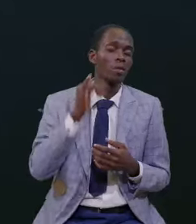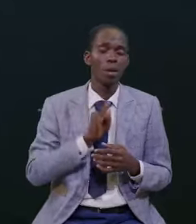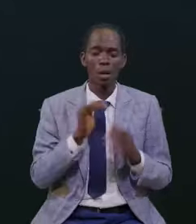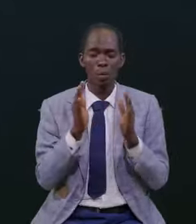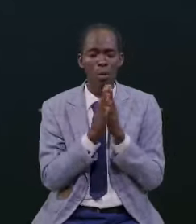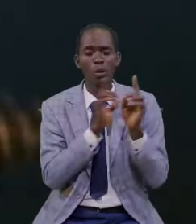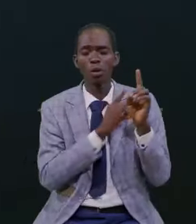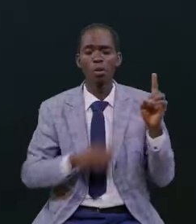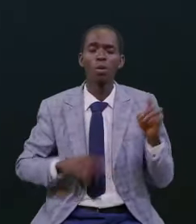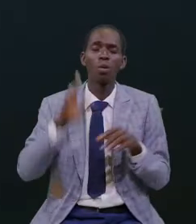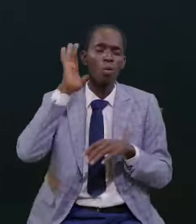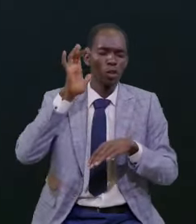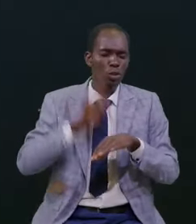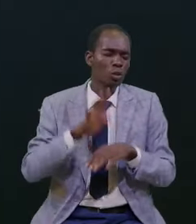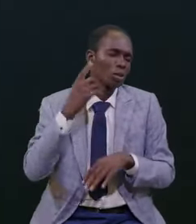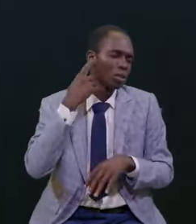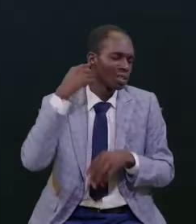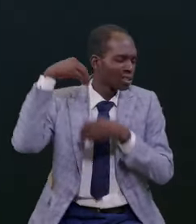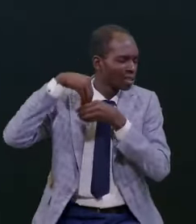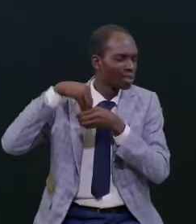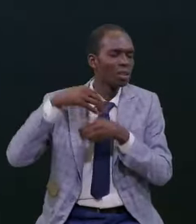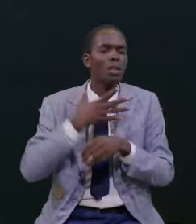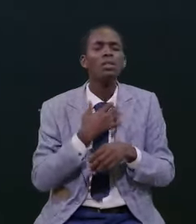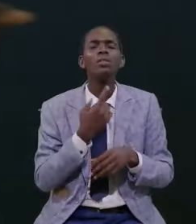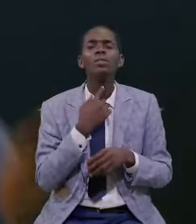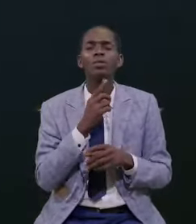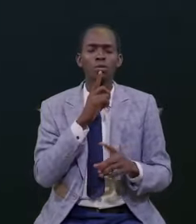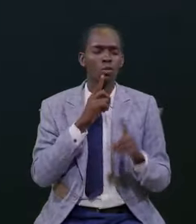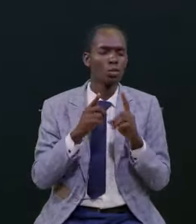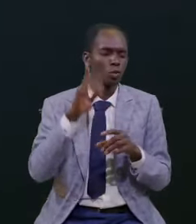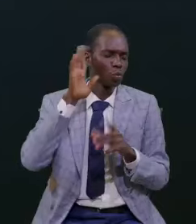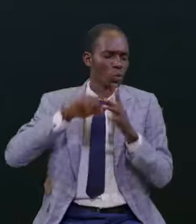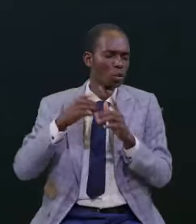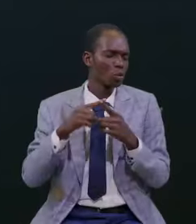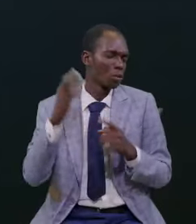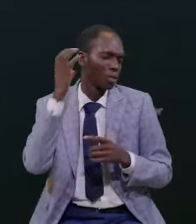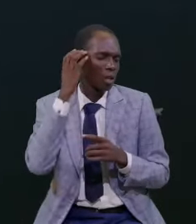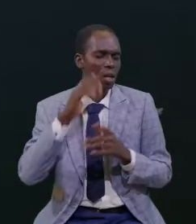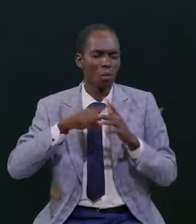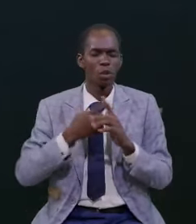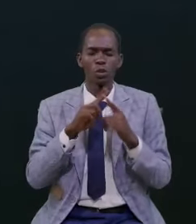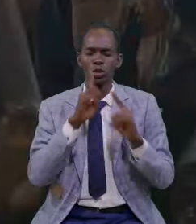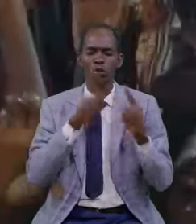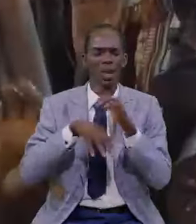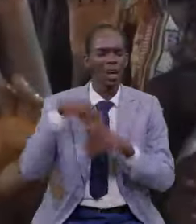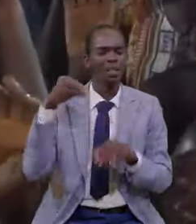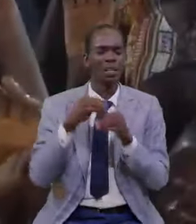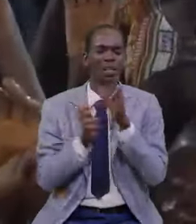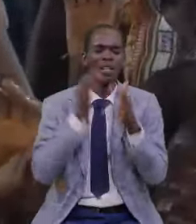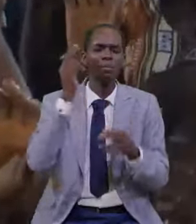your eardrum, your vocal cords. Begin to hear, begin to speak out in Jesus'